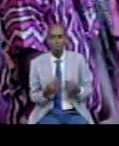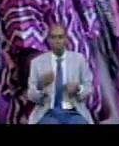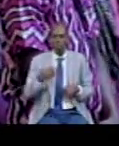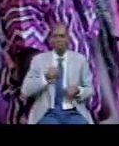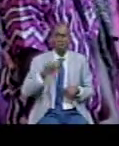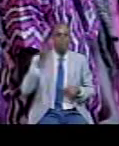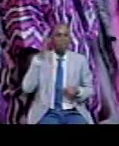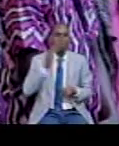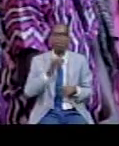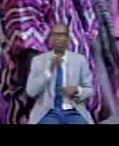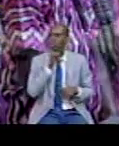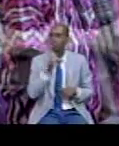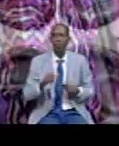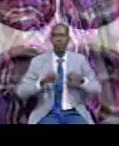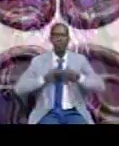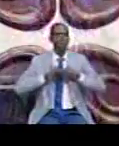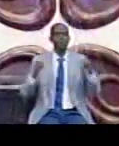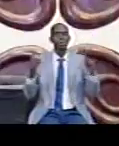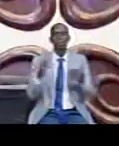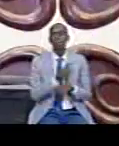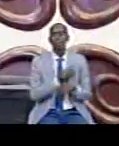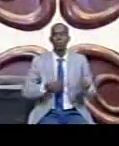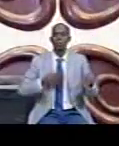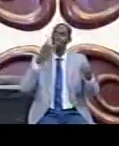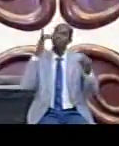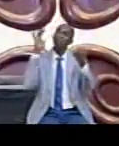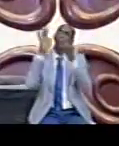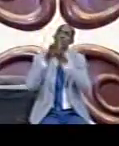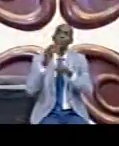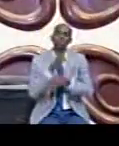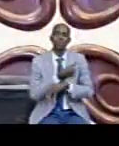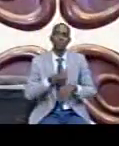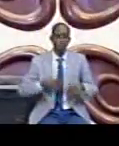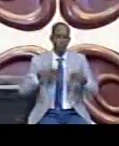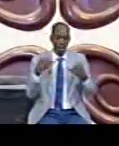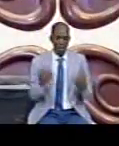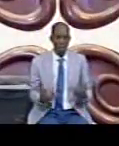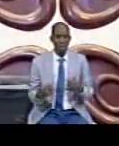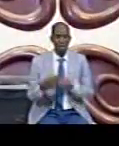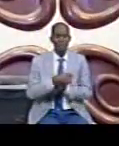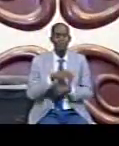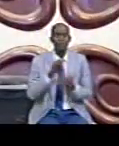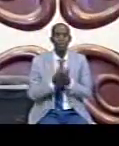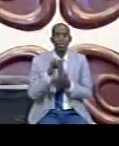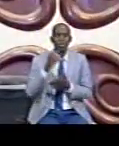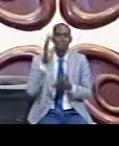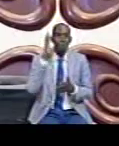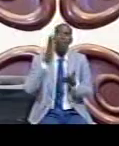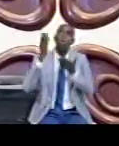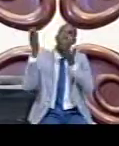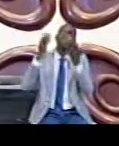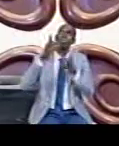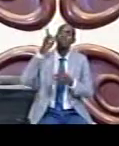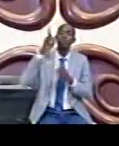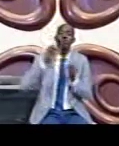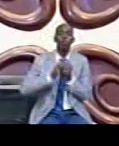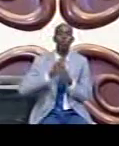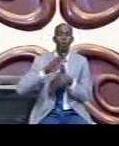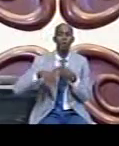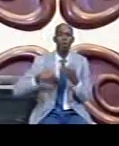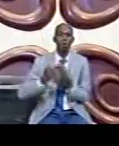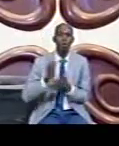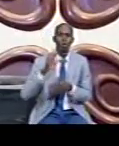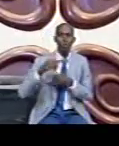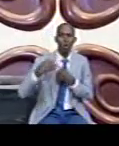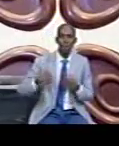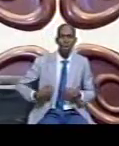I will not deny the Lord. Promise the Lord today that you will serve him with all your heart, with all your soul,